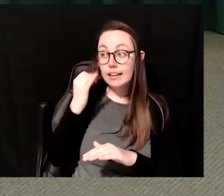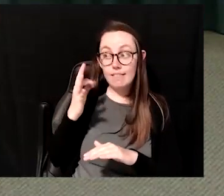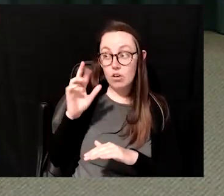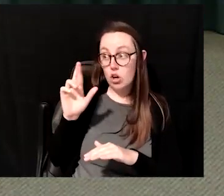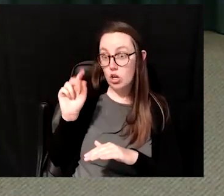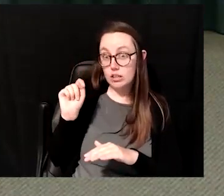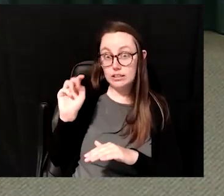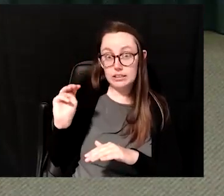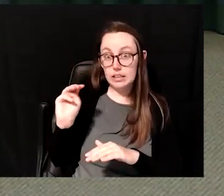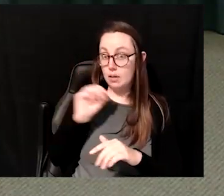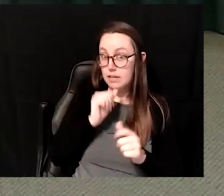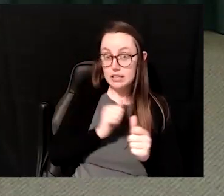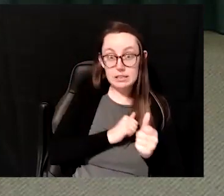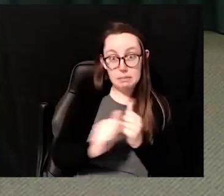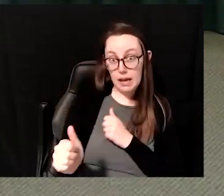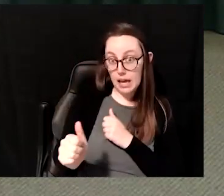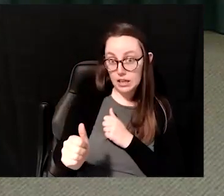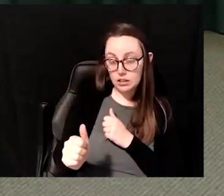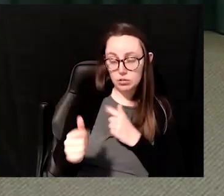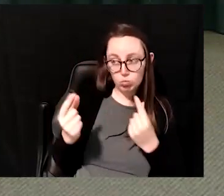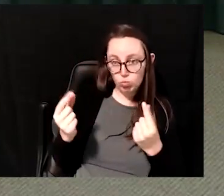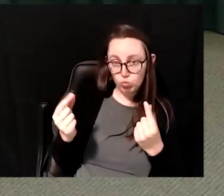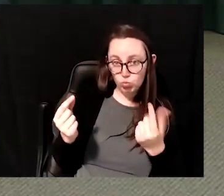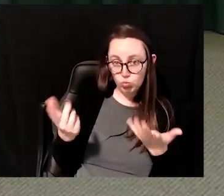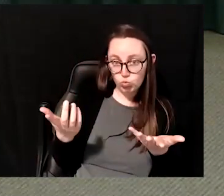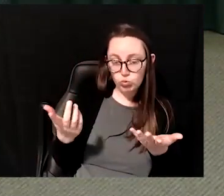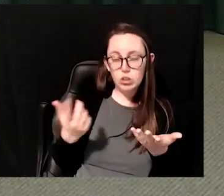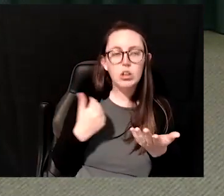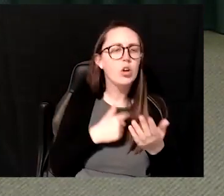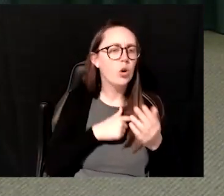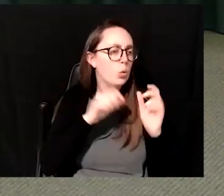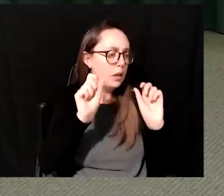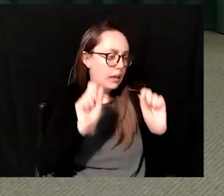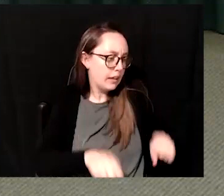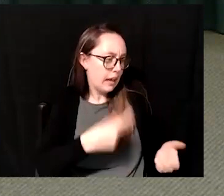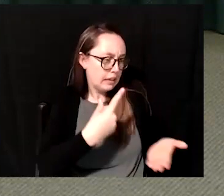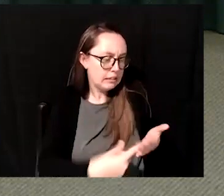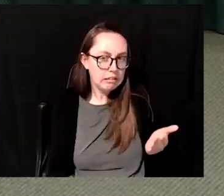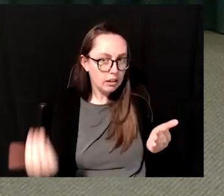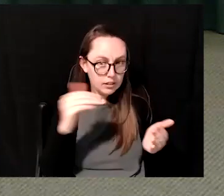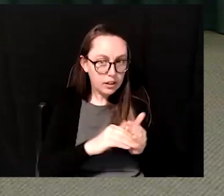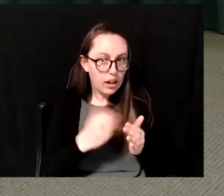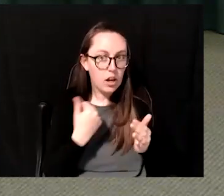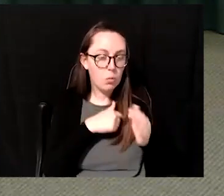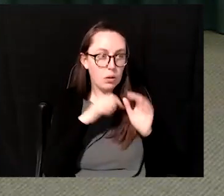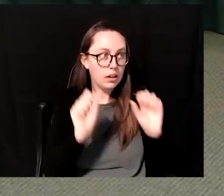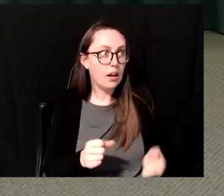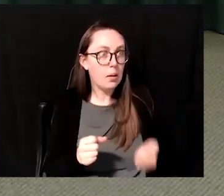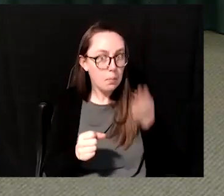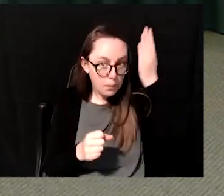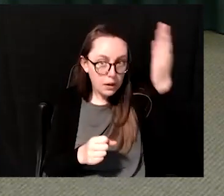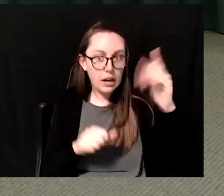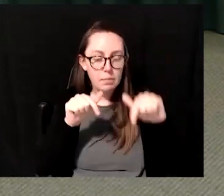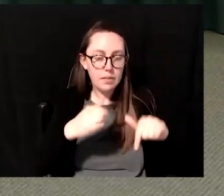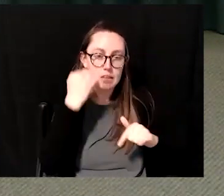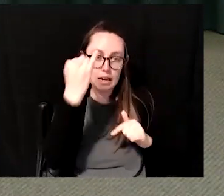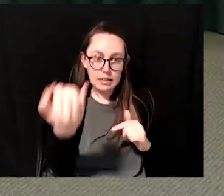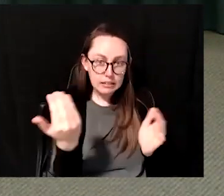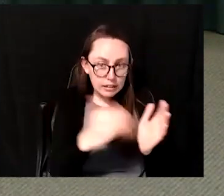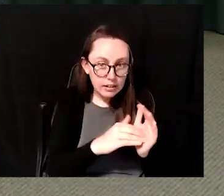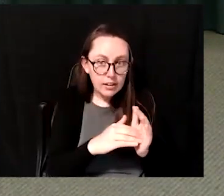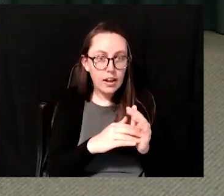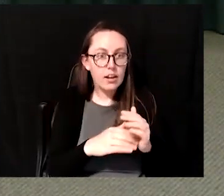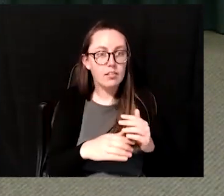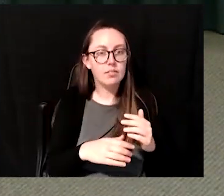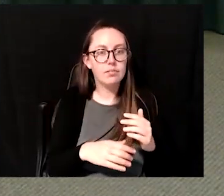I'm sorry we come back to it yes I think that's basically what we would do yeah that would just uh